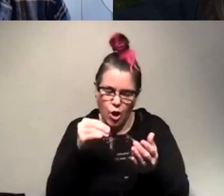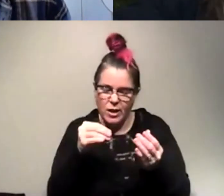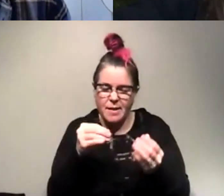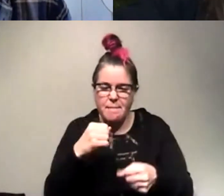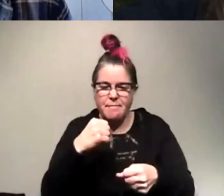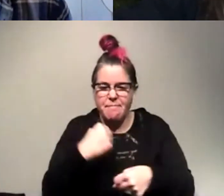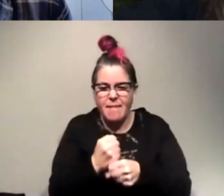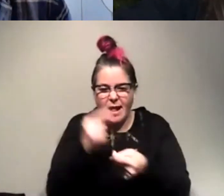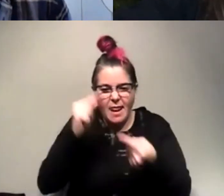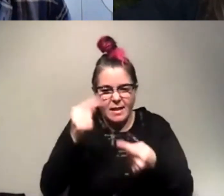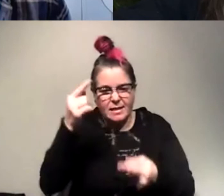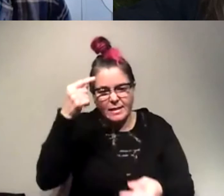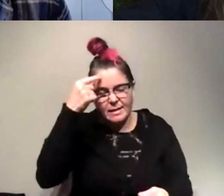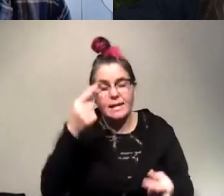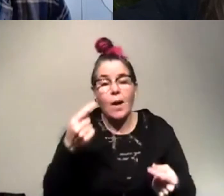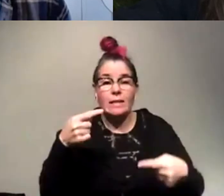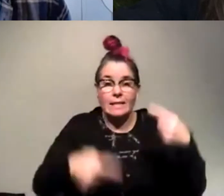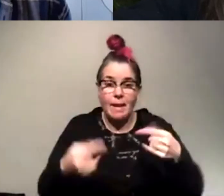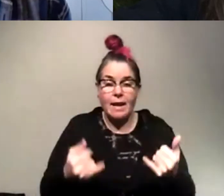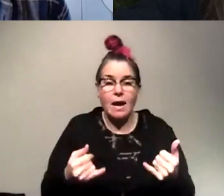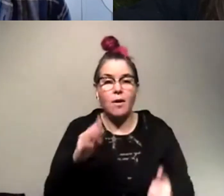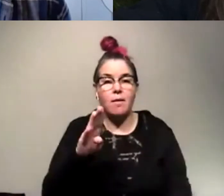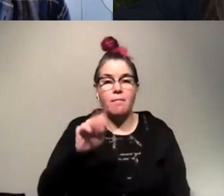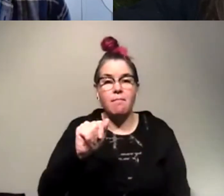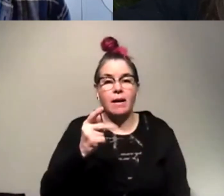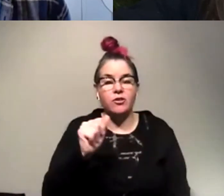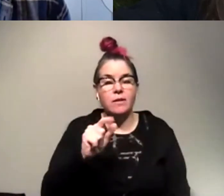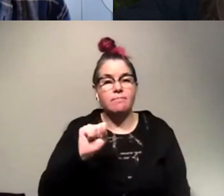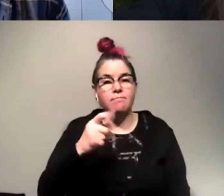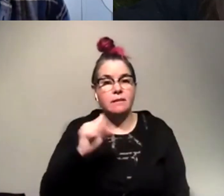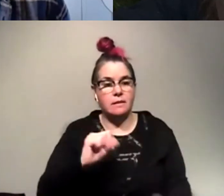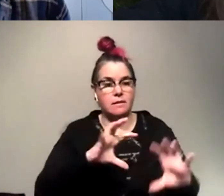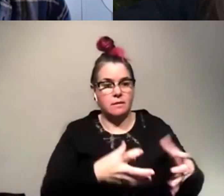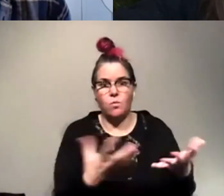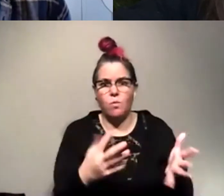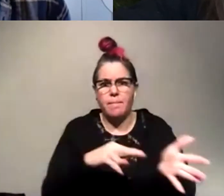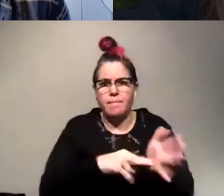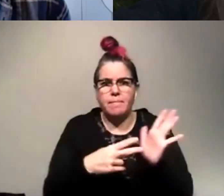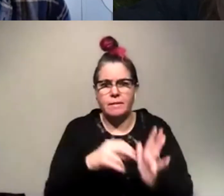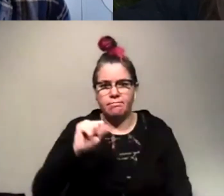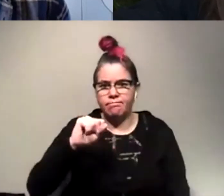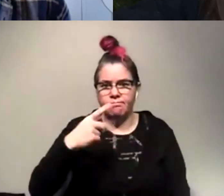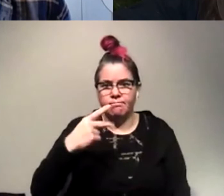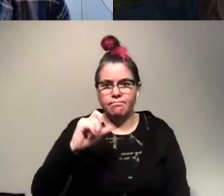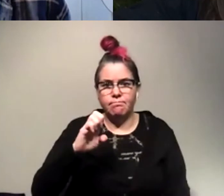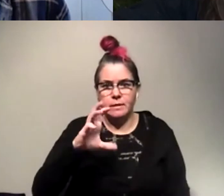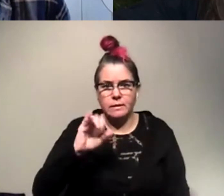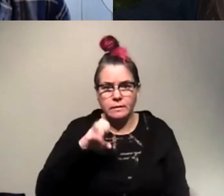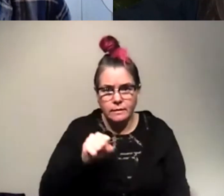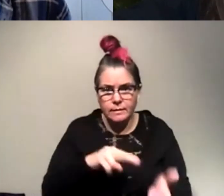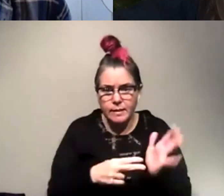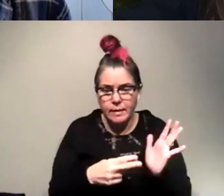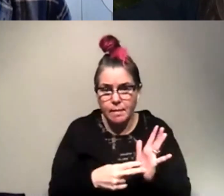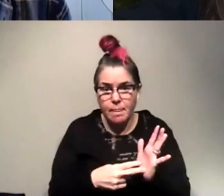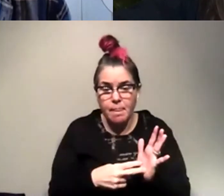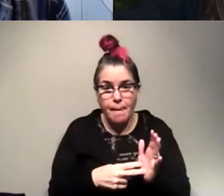One of the big debates is, what is a bacterial species? What does species even mean? Or do we even